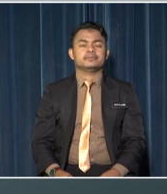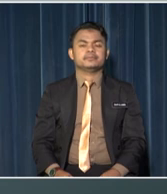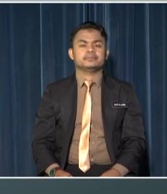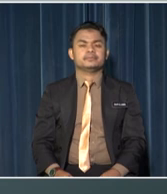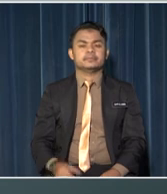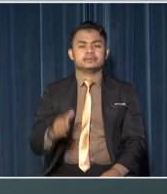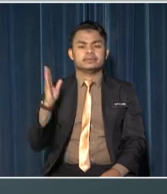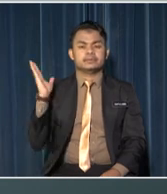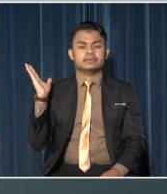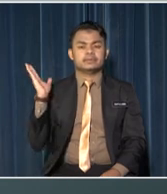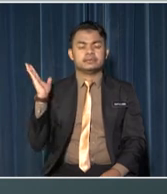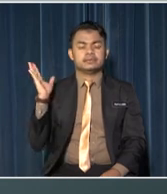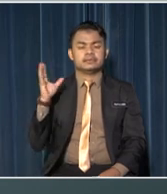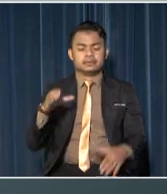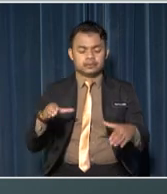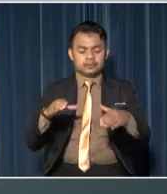This is a cone.